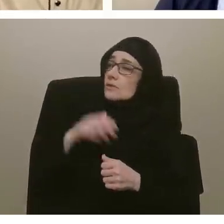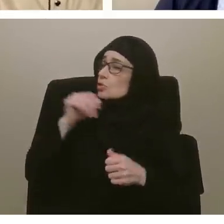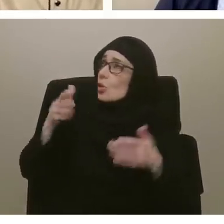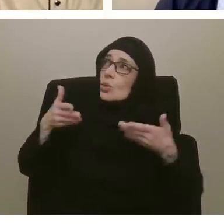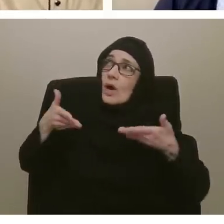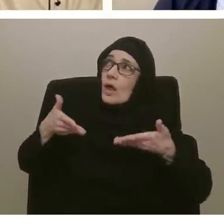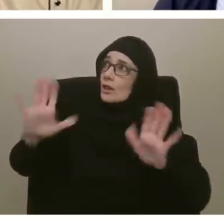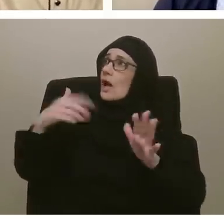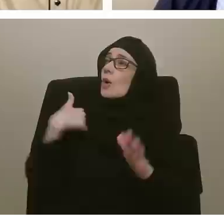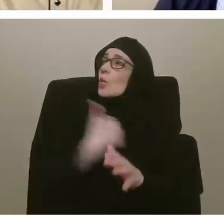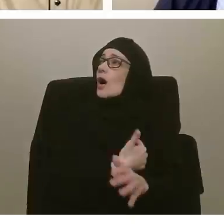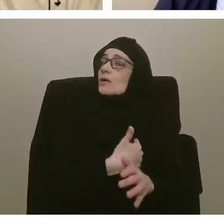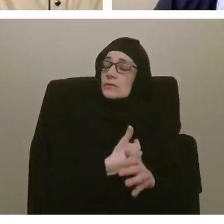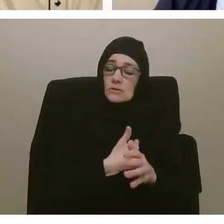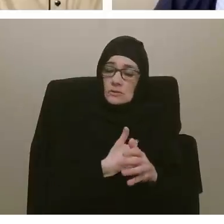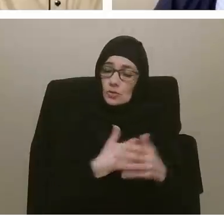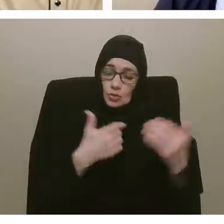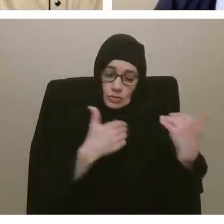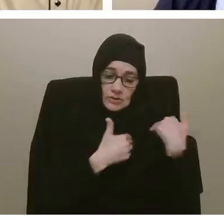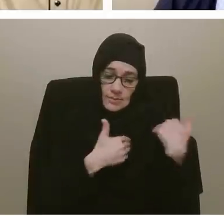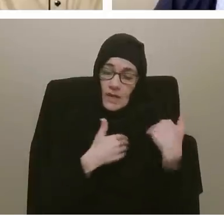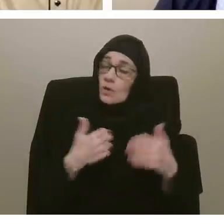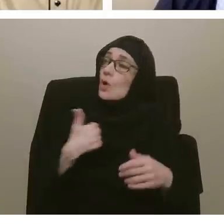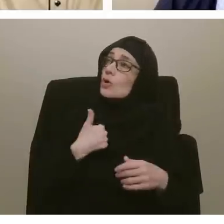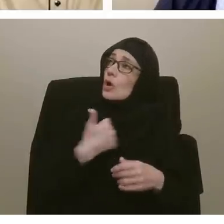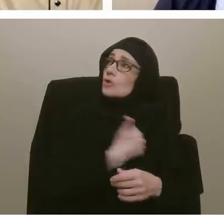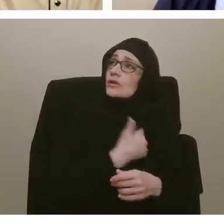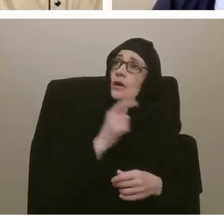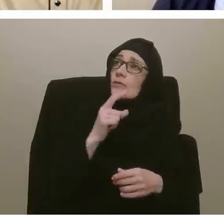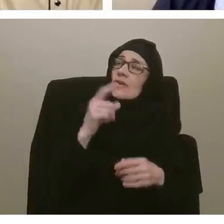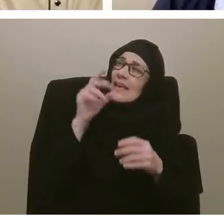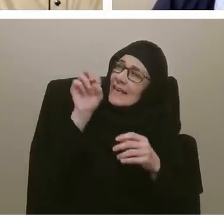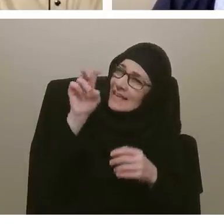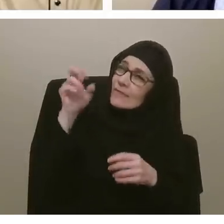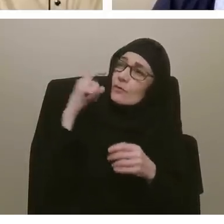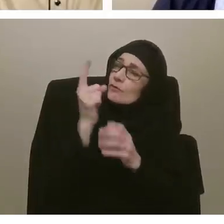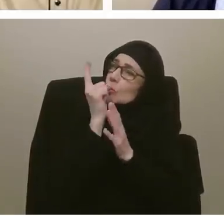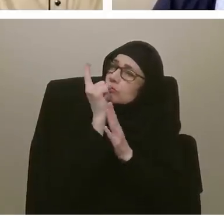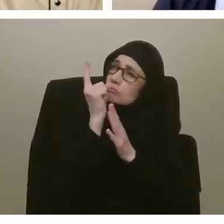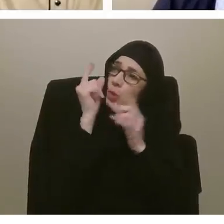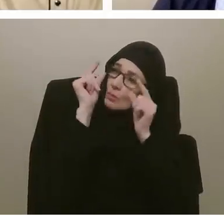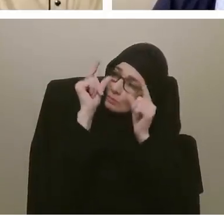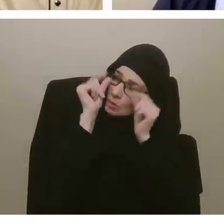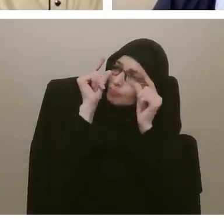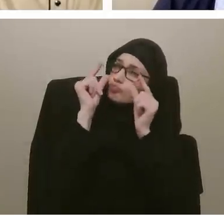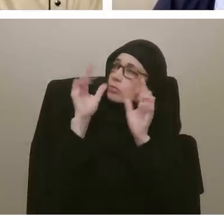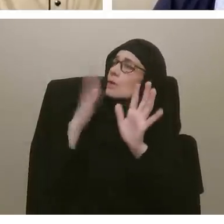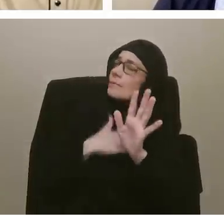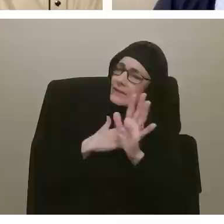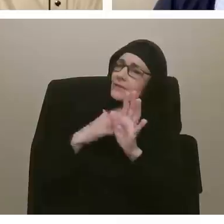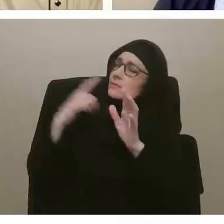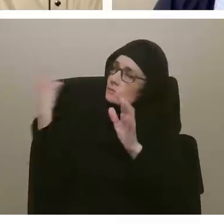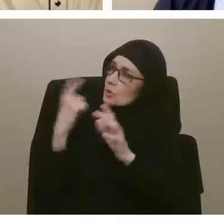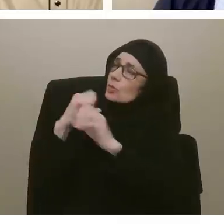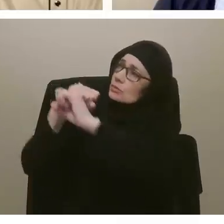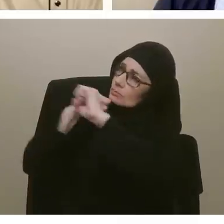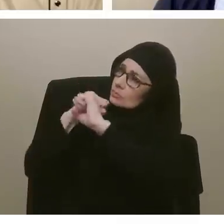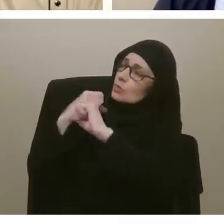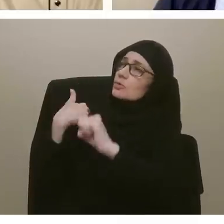to ourselves even for the blink of an eye or less than that. So, you know, as we're exiting